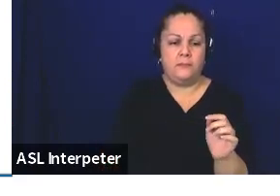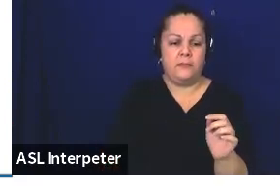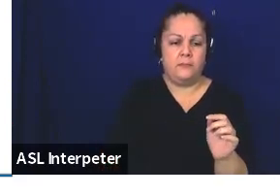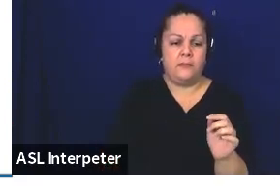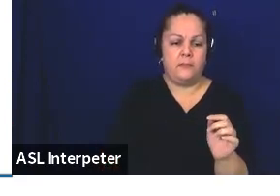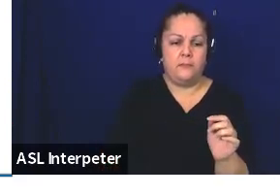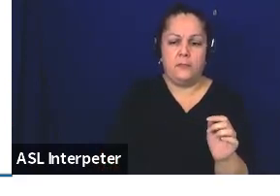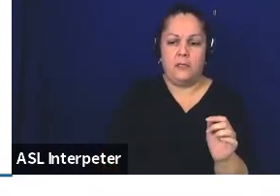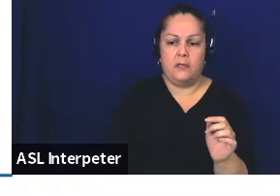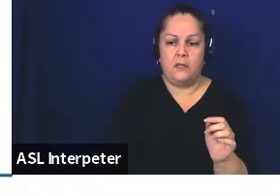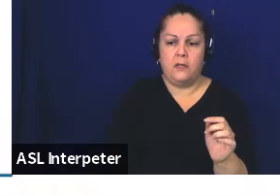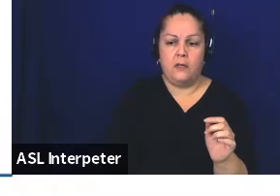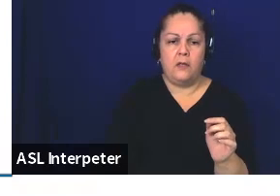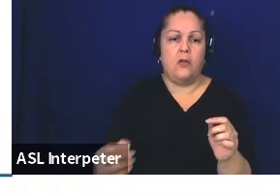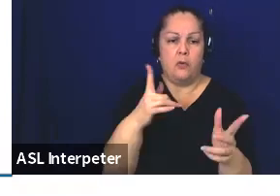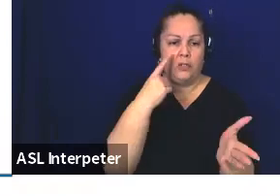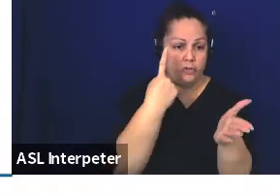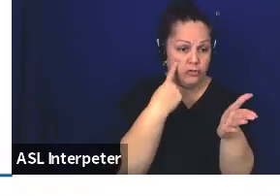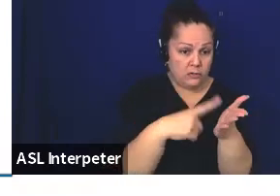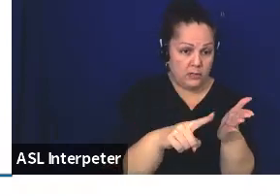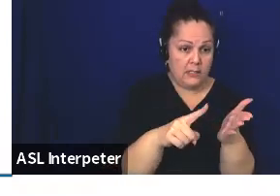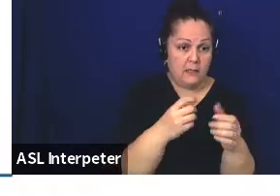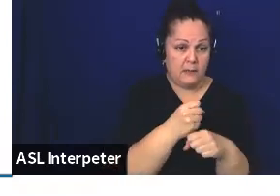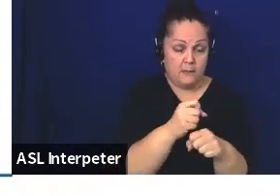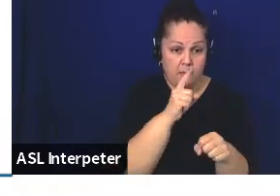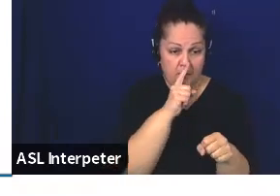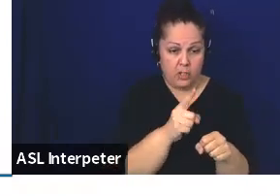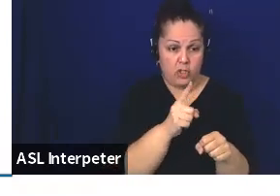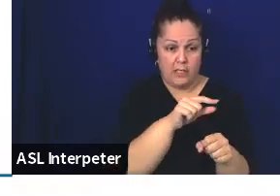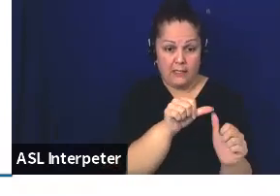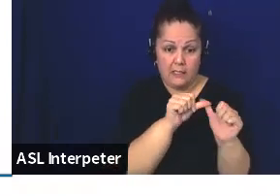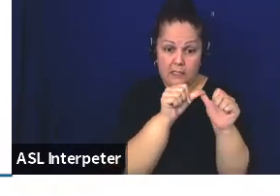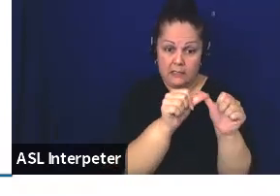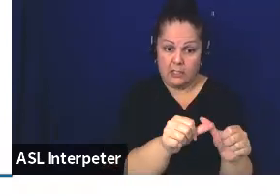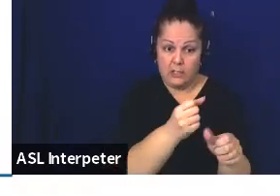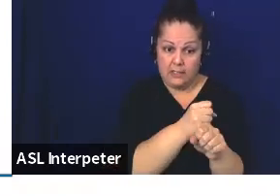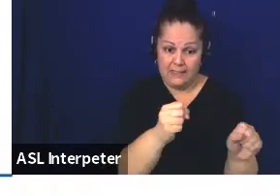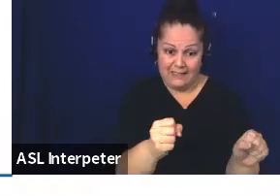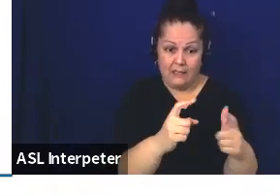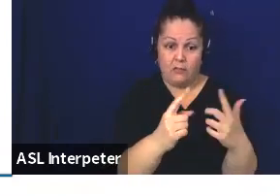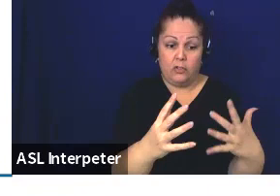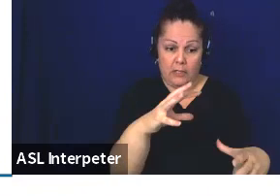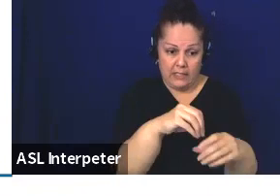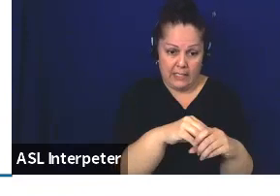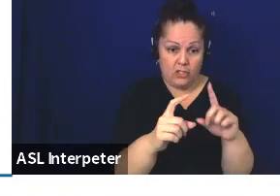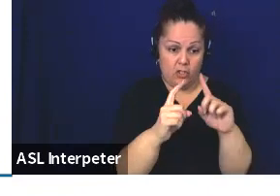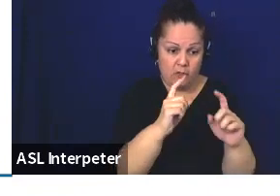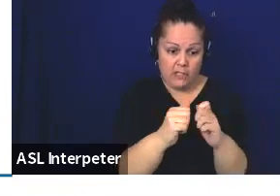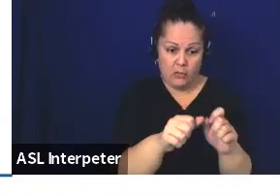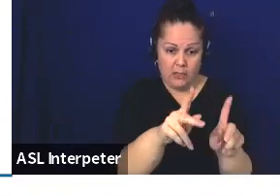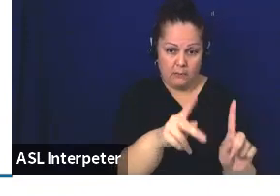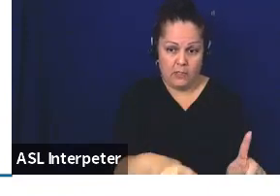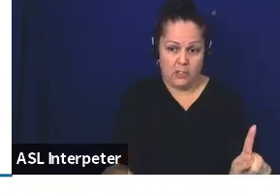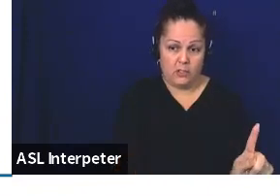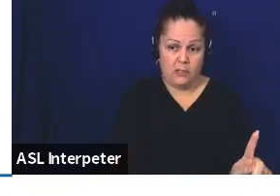to consistently check in to make sure that it is continually safe to engage in conversations with the